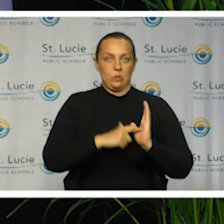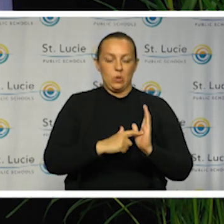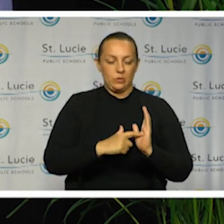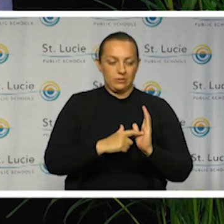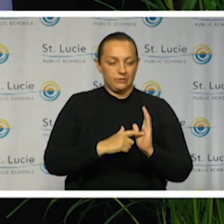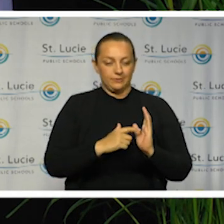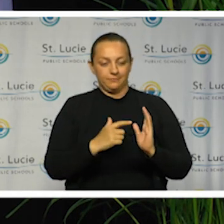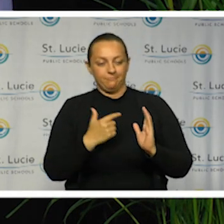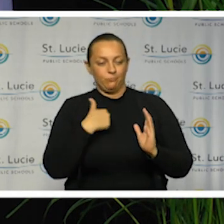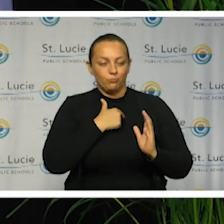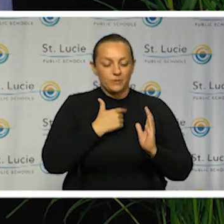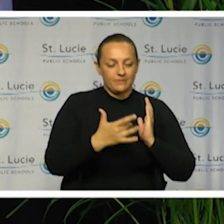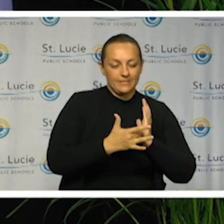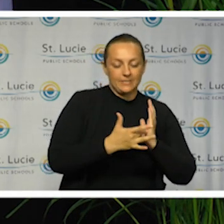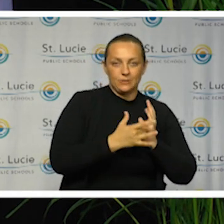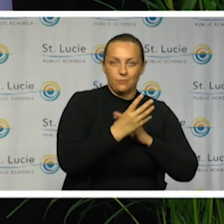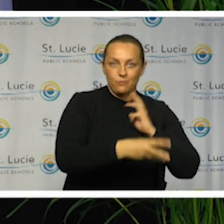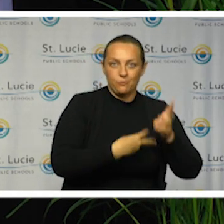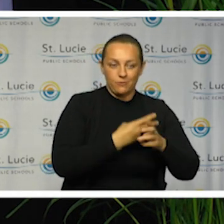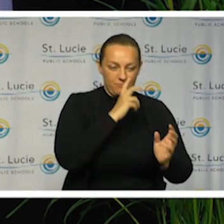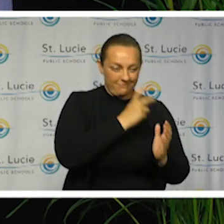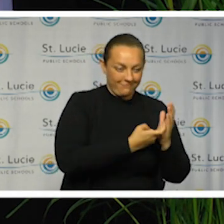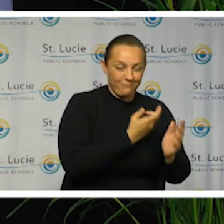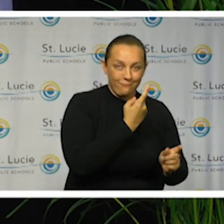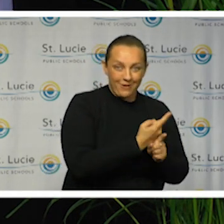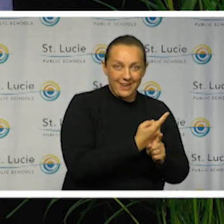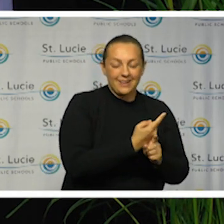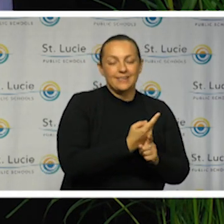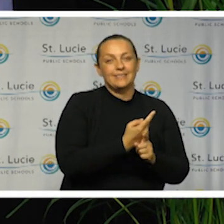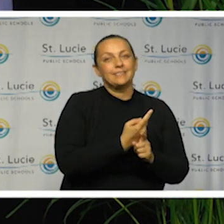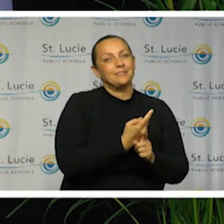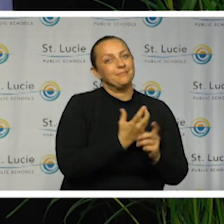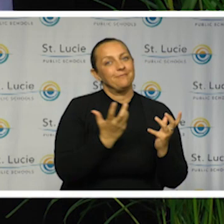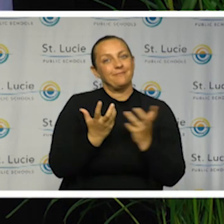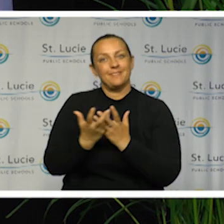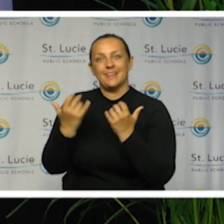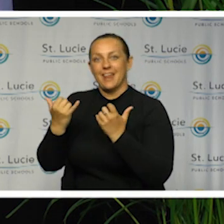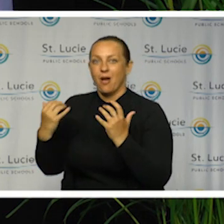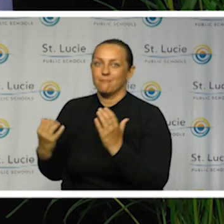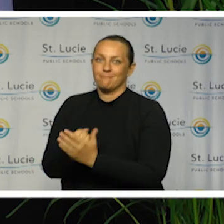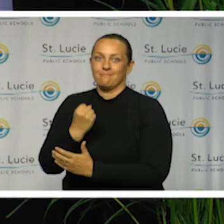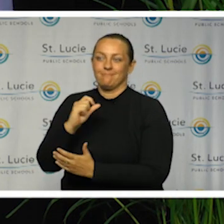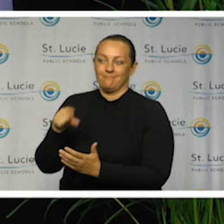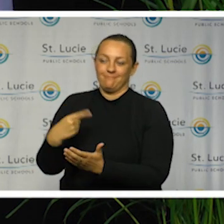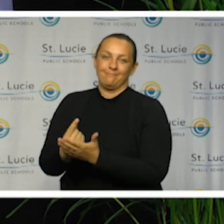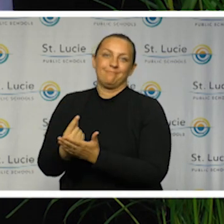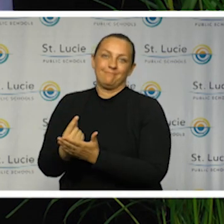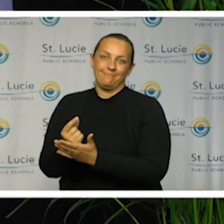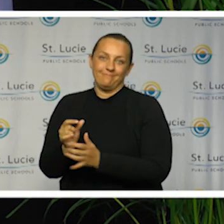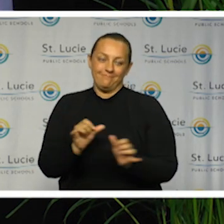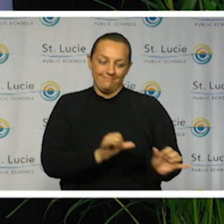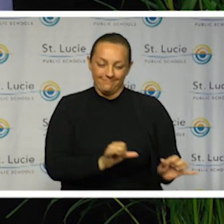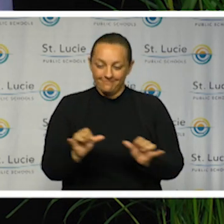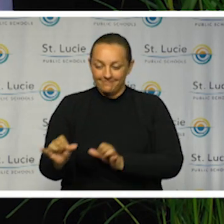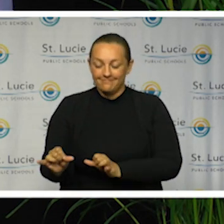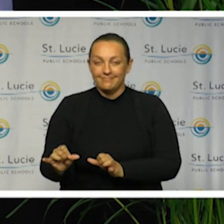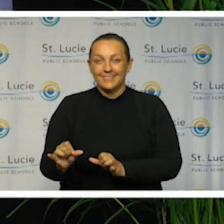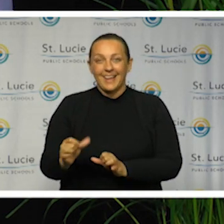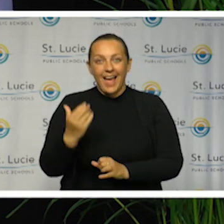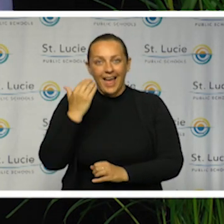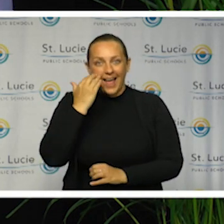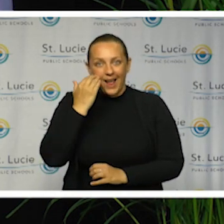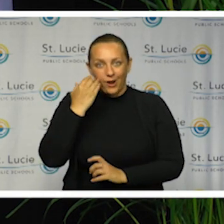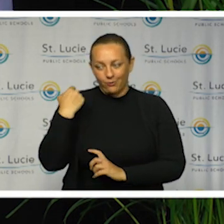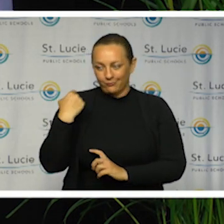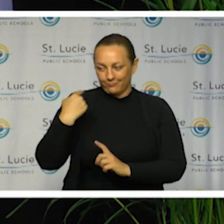for quite some time now, so it seems fitting that this momentous occasion follows suit. To say that the last few months have been